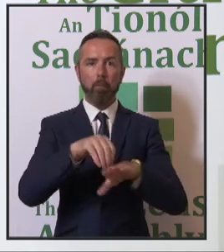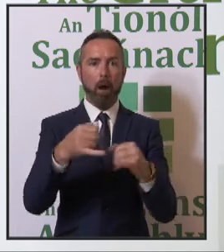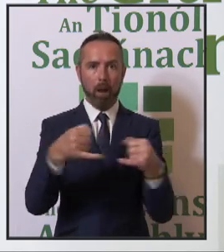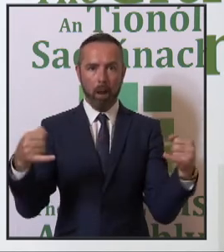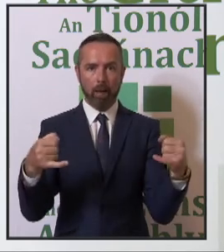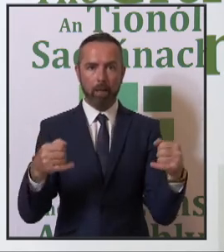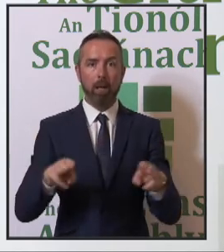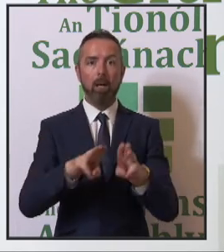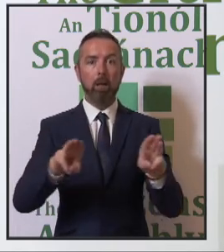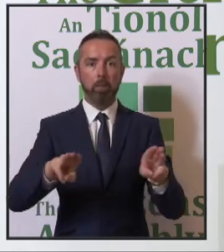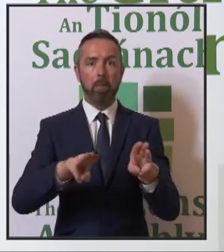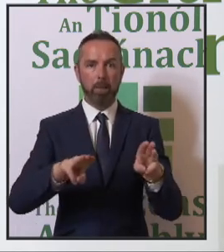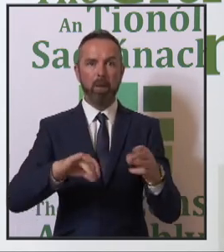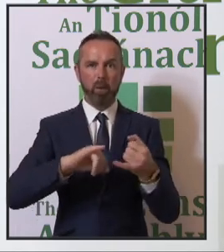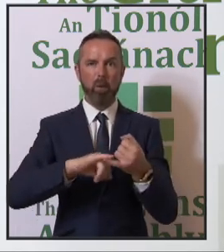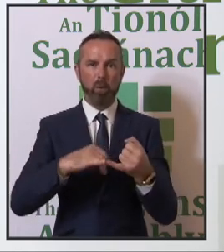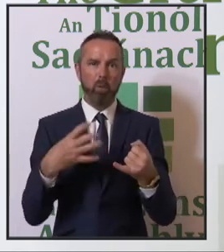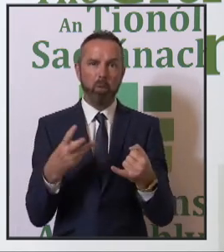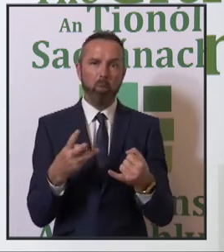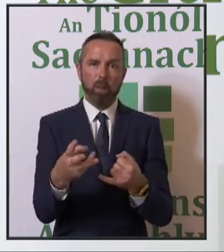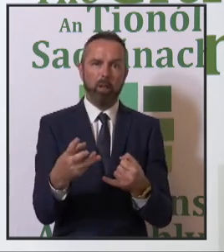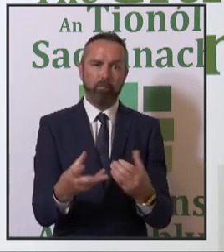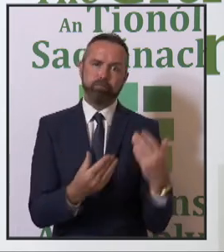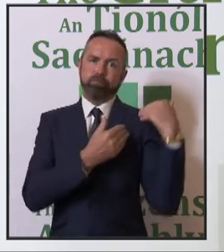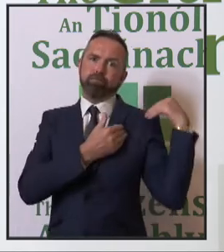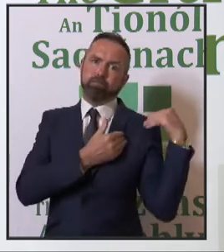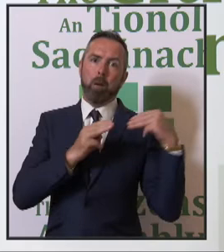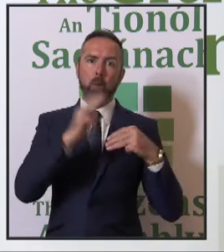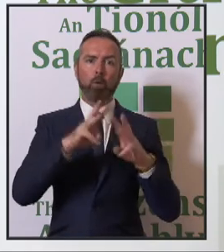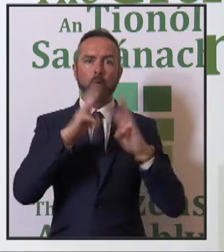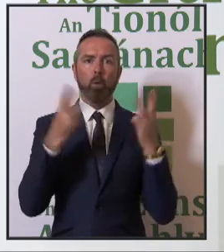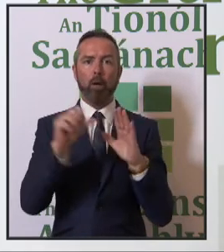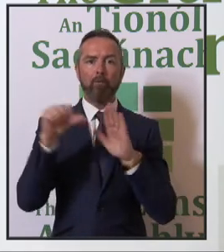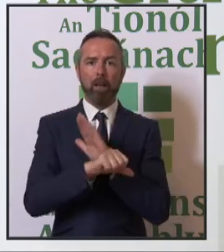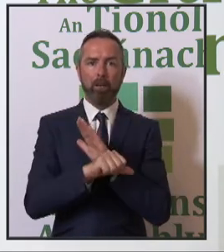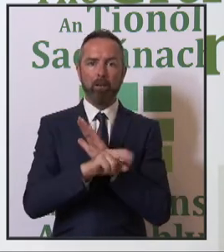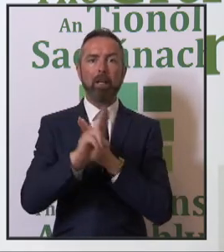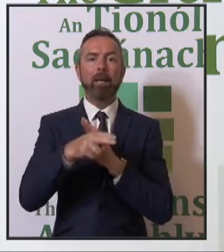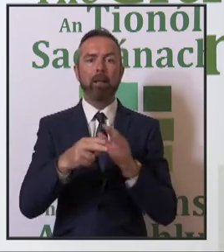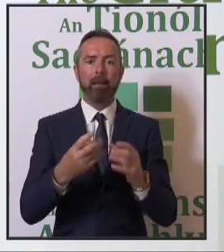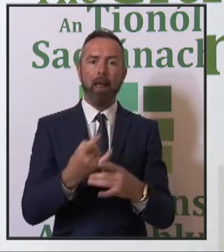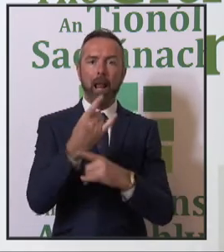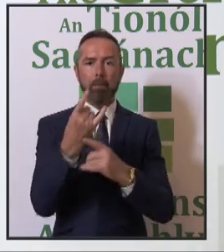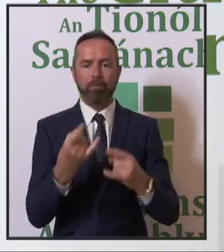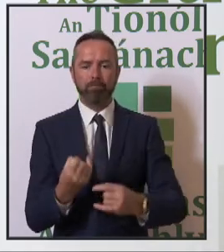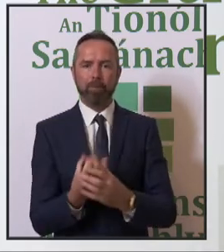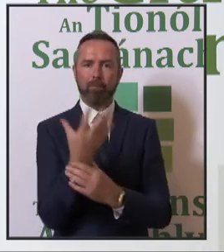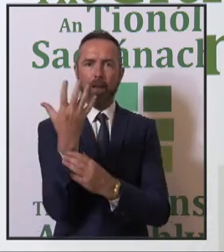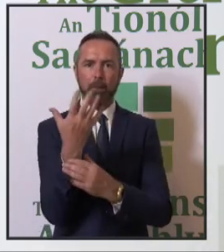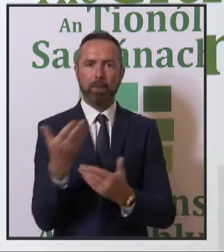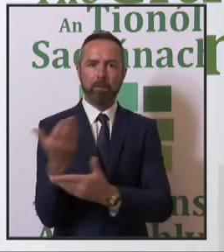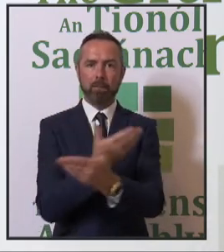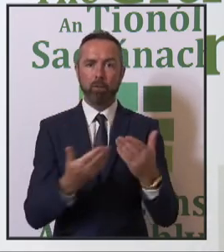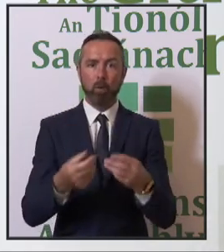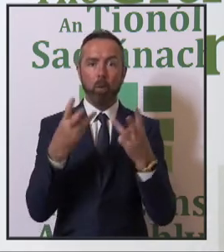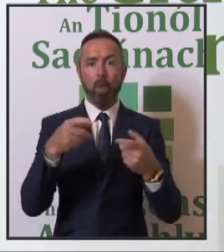who will likely bear the brunt of the world's failures to act on this so far, so that they can form our discussions. We hope to feed back to our